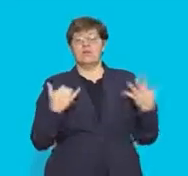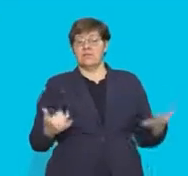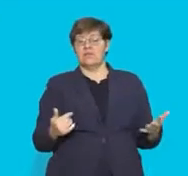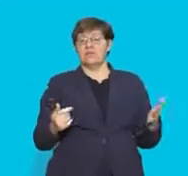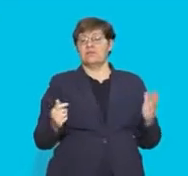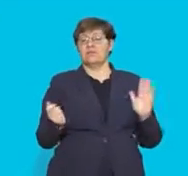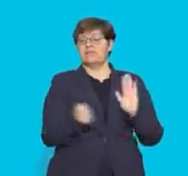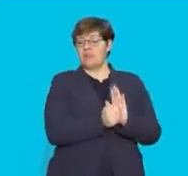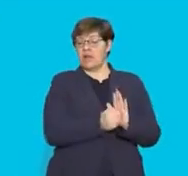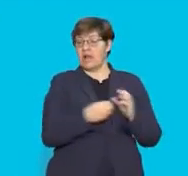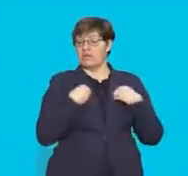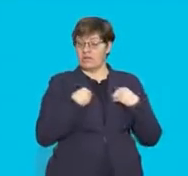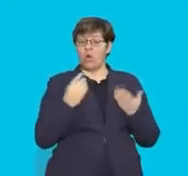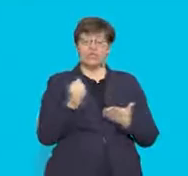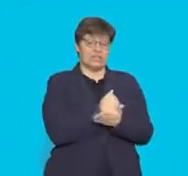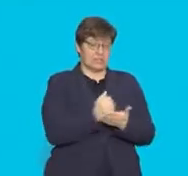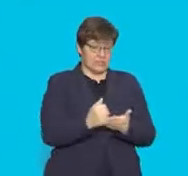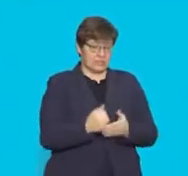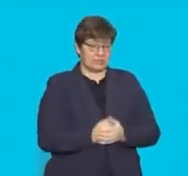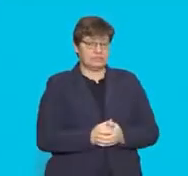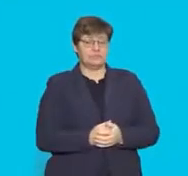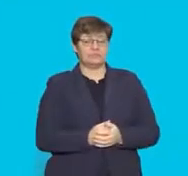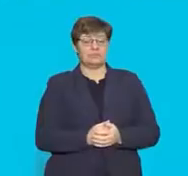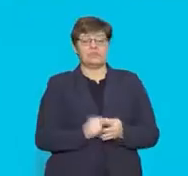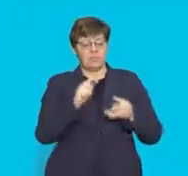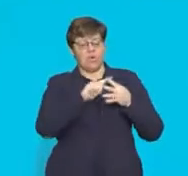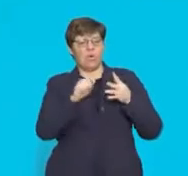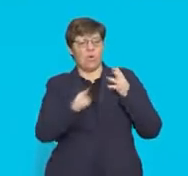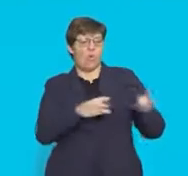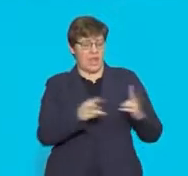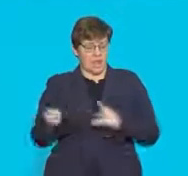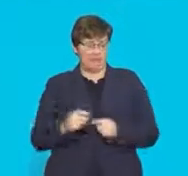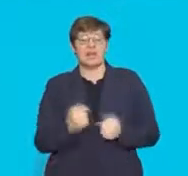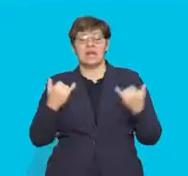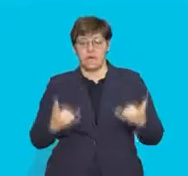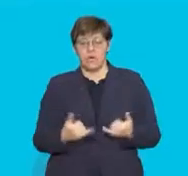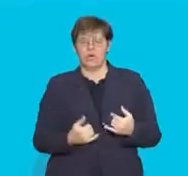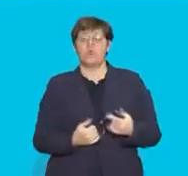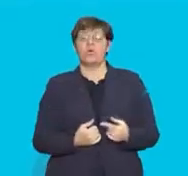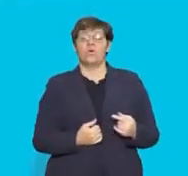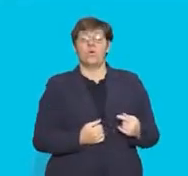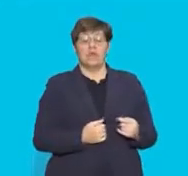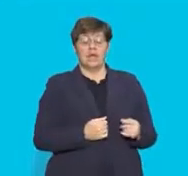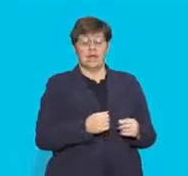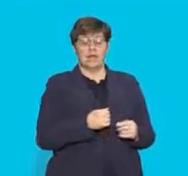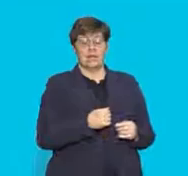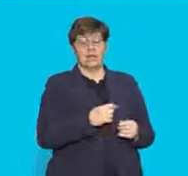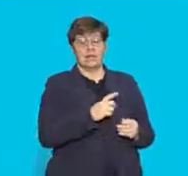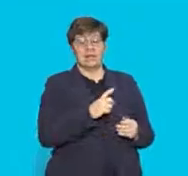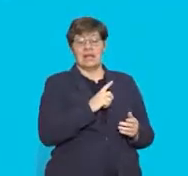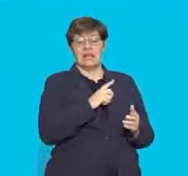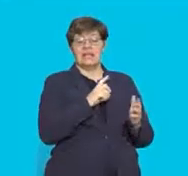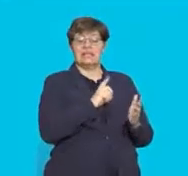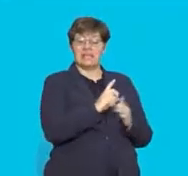you sold the asset on credit, remember we said the different ways, you'll debit debtors control,